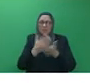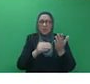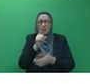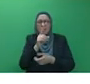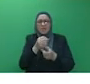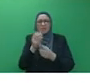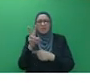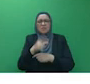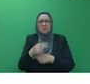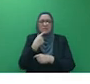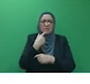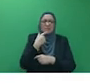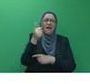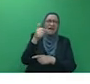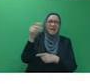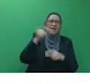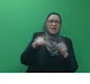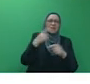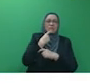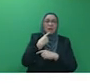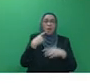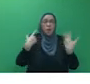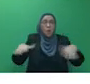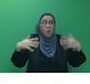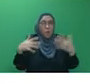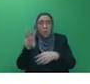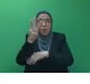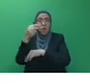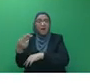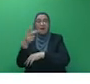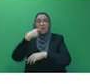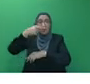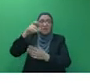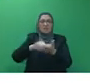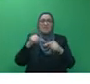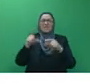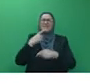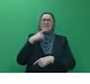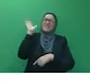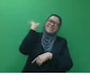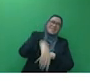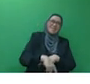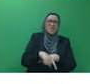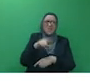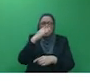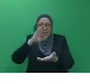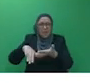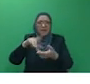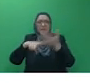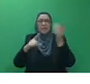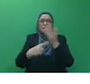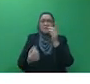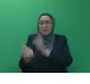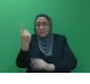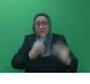you see that uh or like you know one person go in disgusting bro you know one voice here and there in virtual stand-up it's literally you see